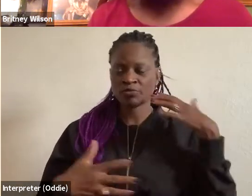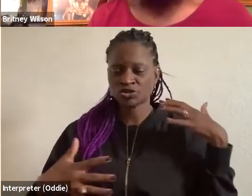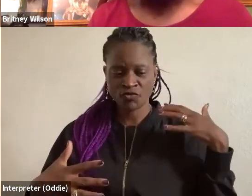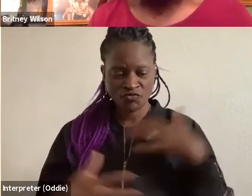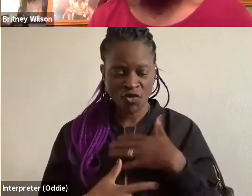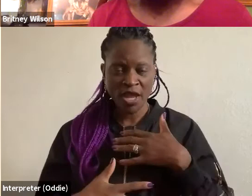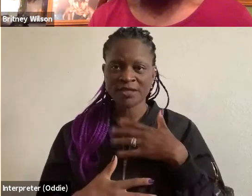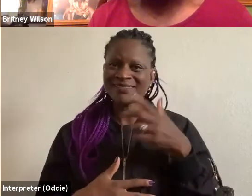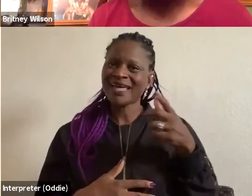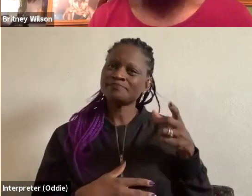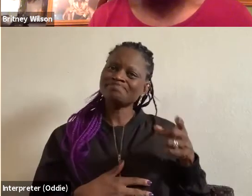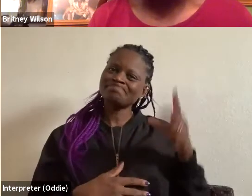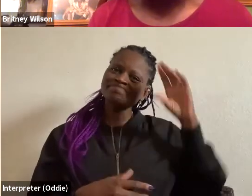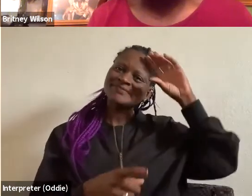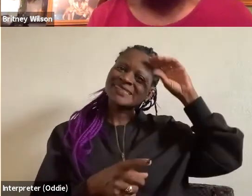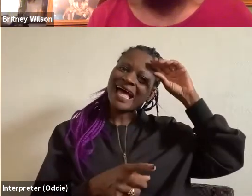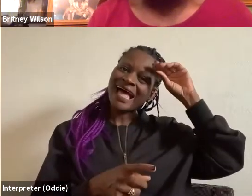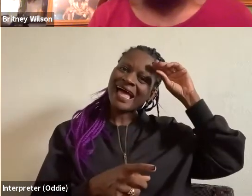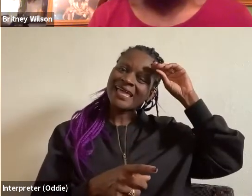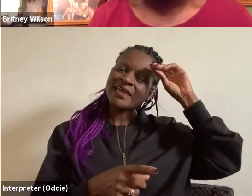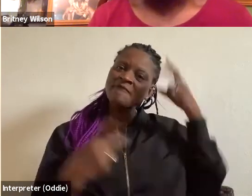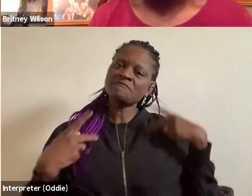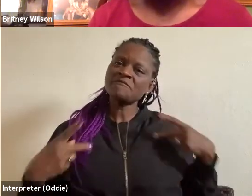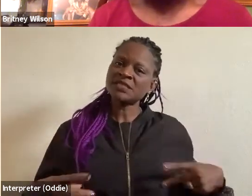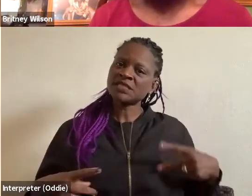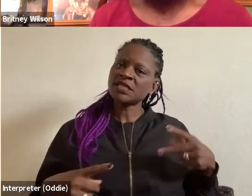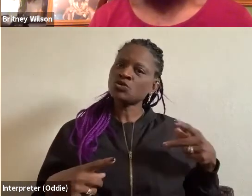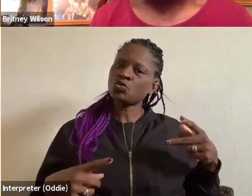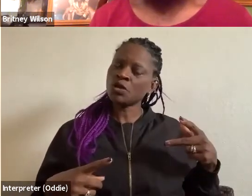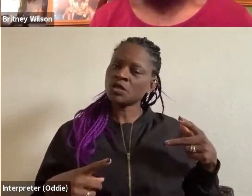him physically assaulting me, of raping me.